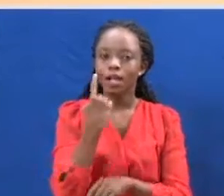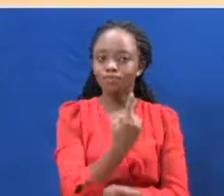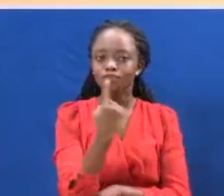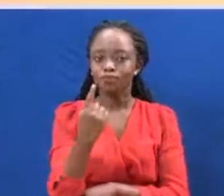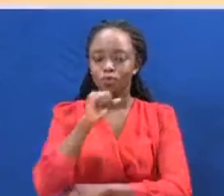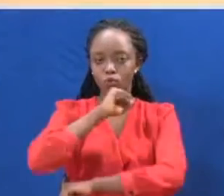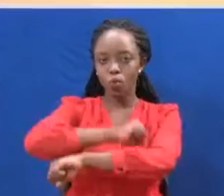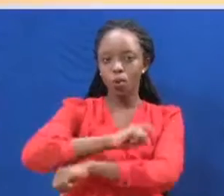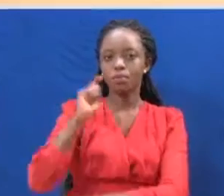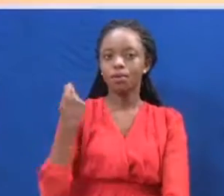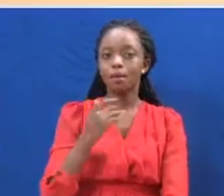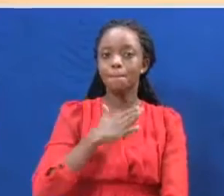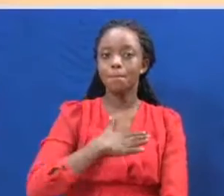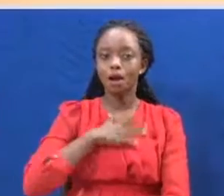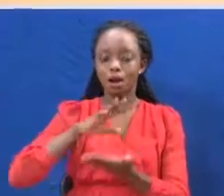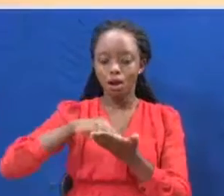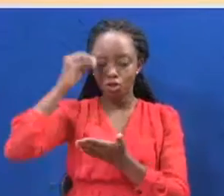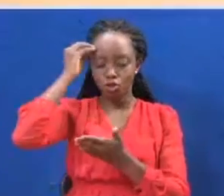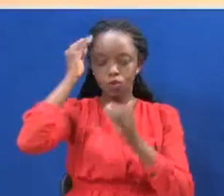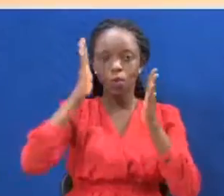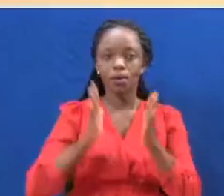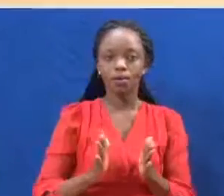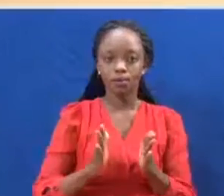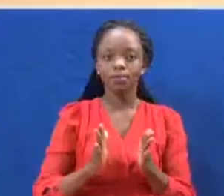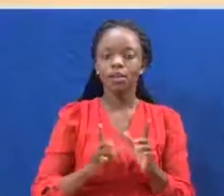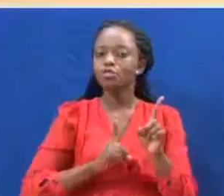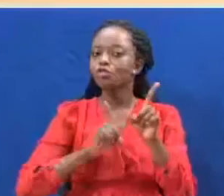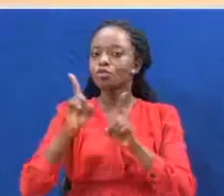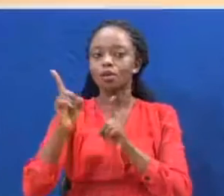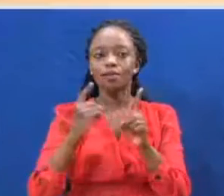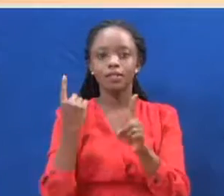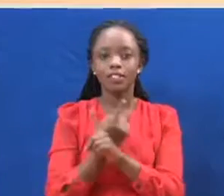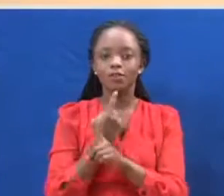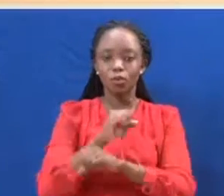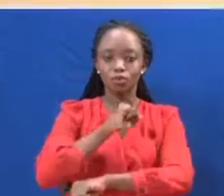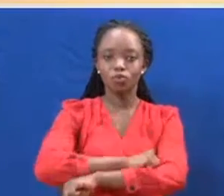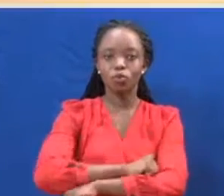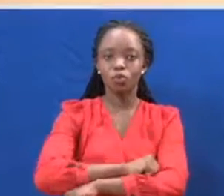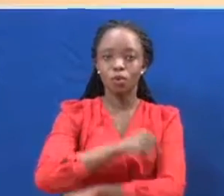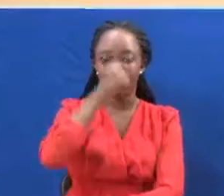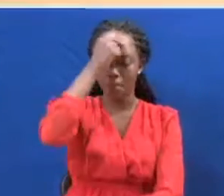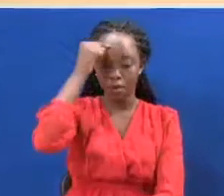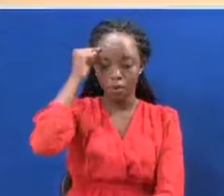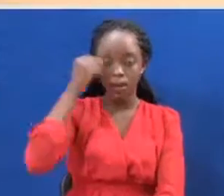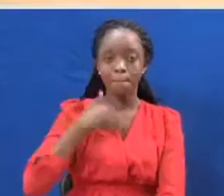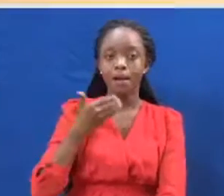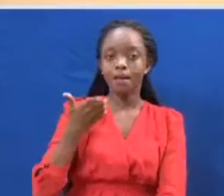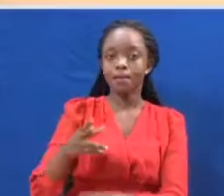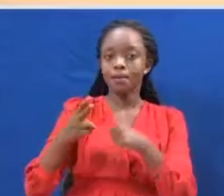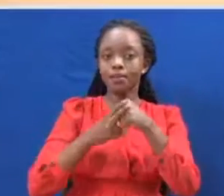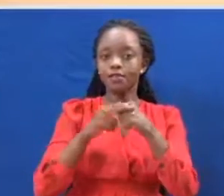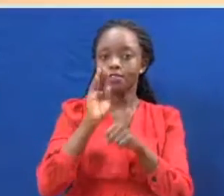Kenya. My students have gone to almost every school, because I was there from 75